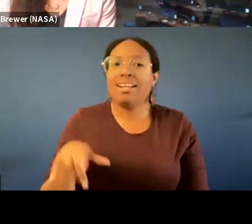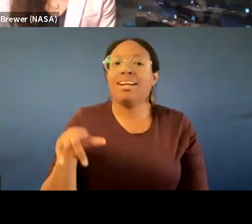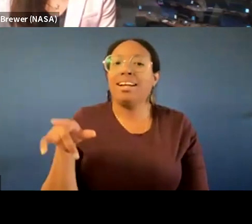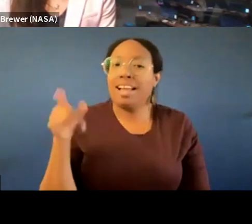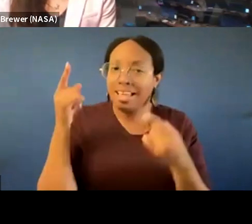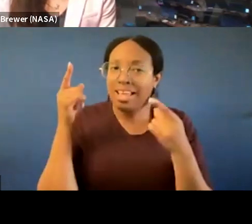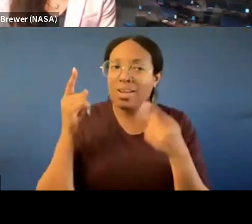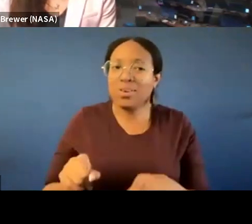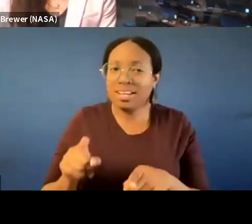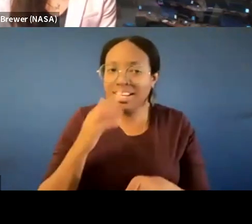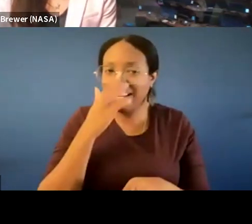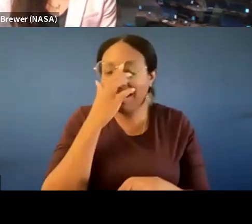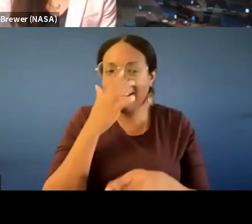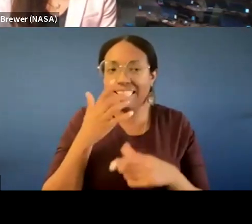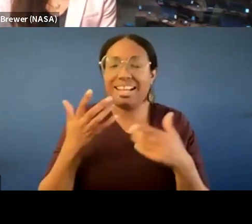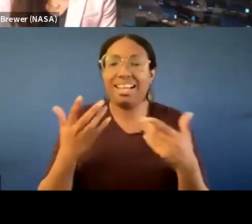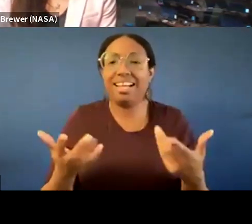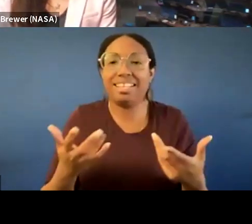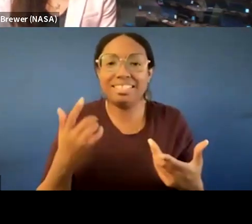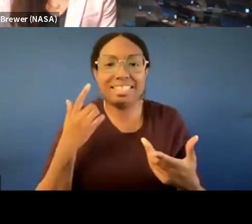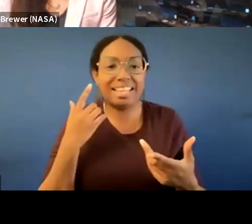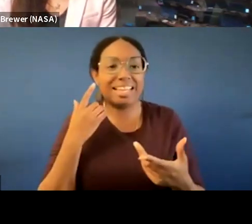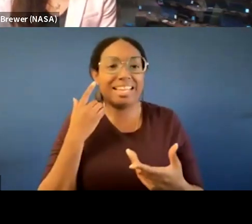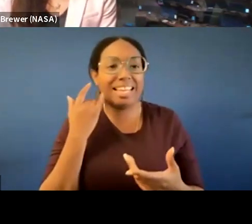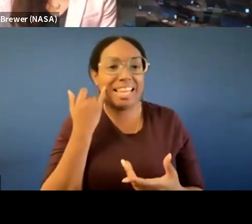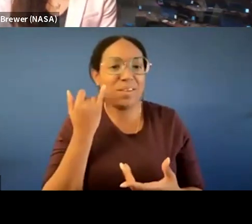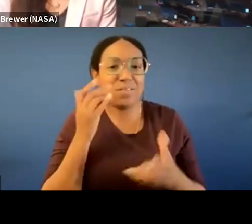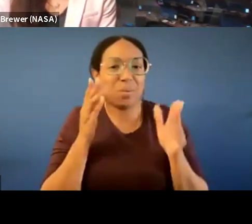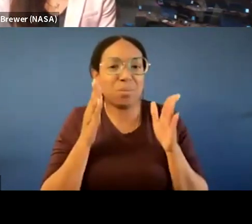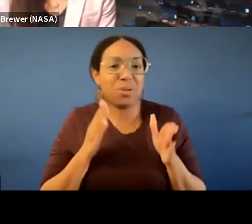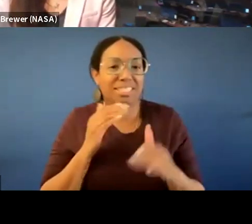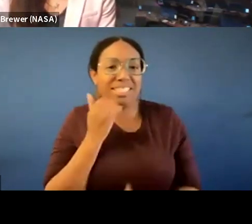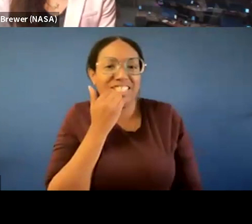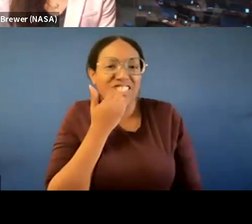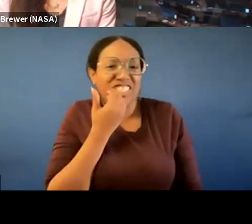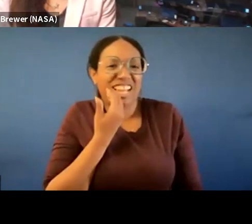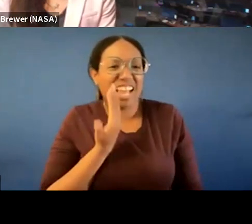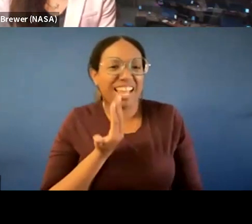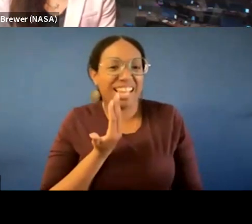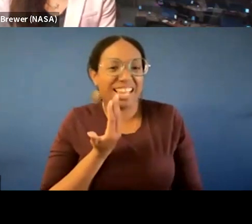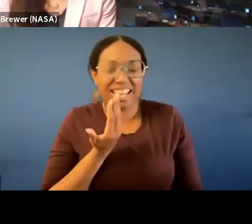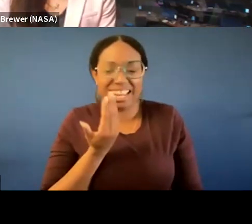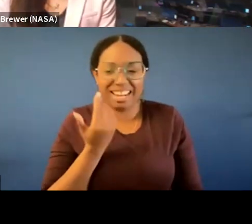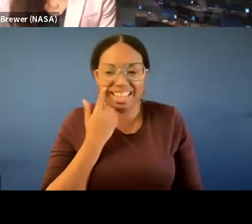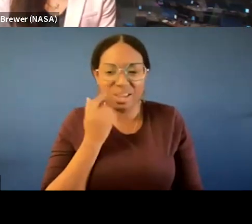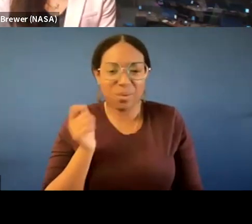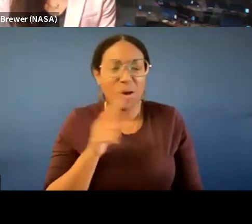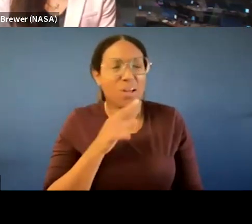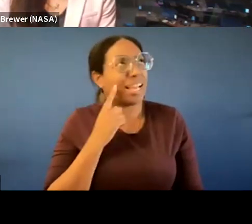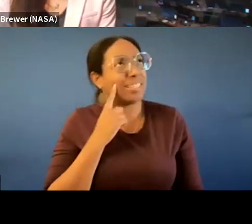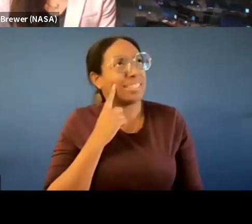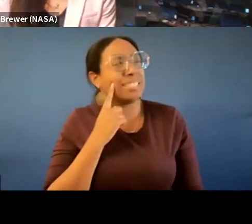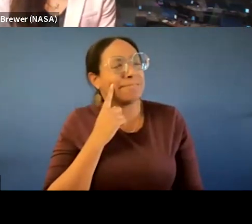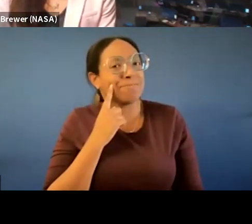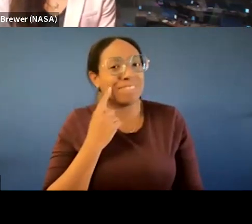really funny how you asked this question about like, what if someone's shy? And we all sort of took a minute. I mean, so even panelists can be